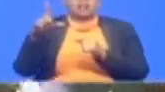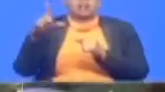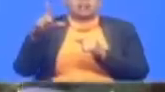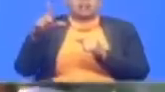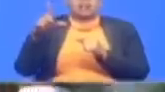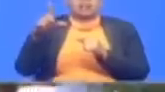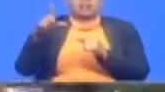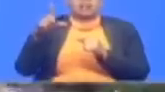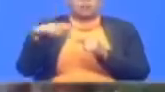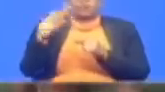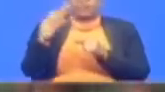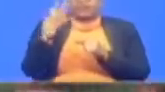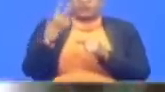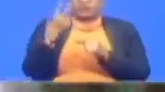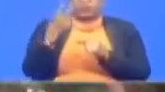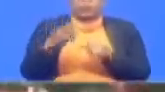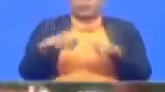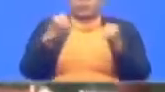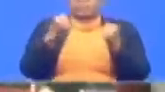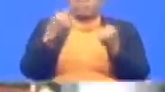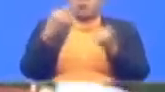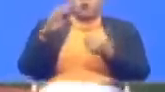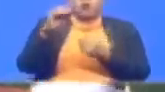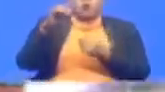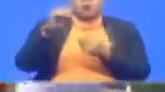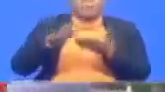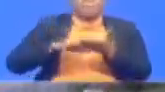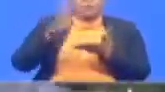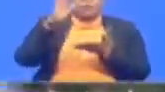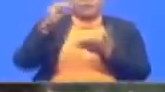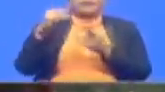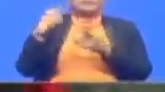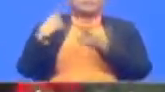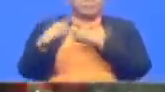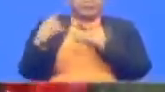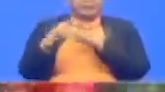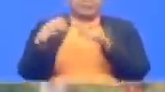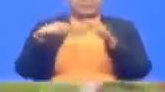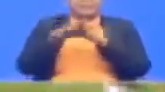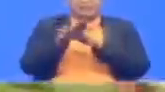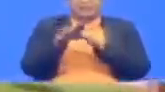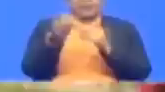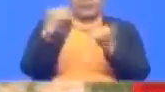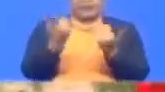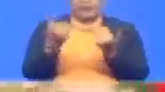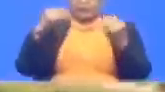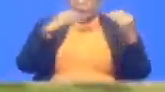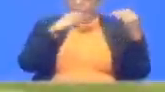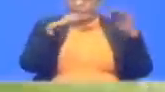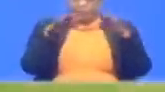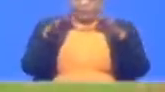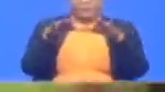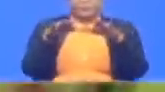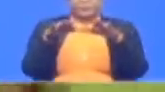With 32 caps and 14 goals, Olunga is the most experienced striker in the team and the spotlight will be on him.